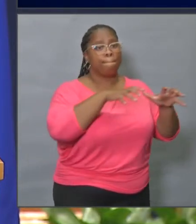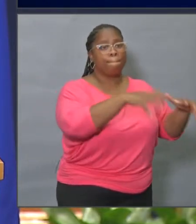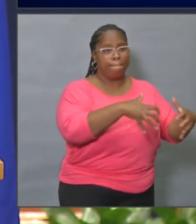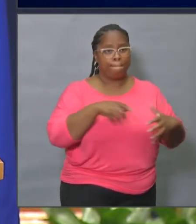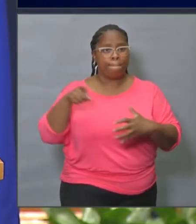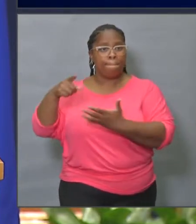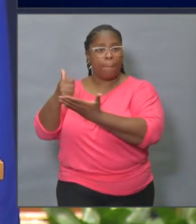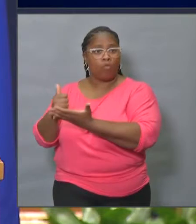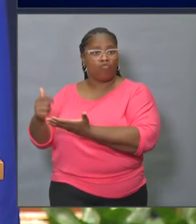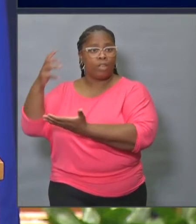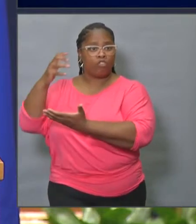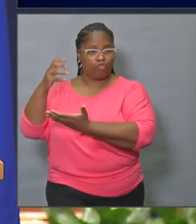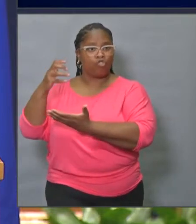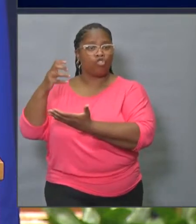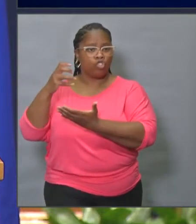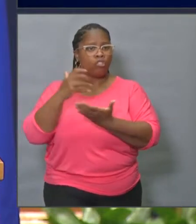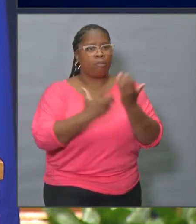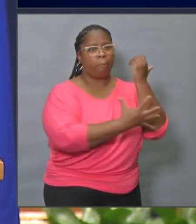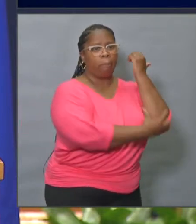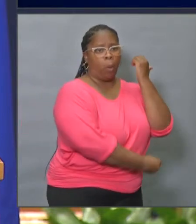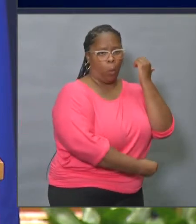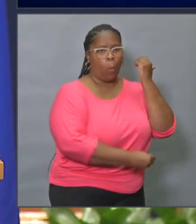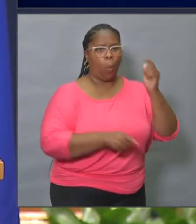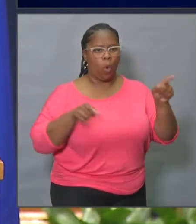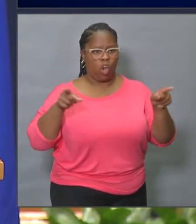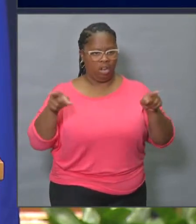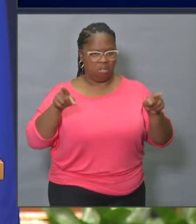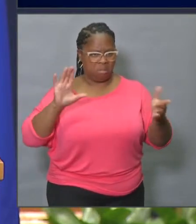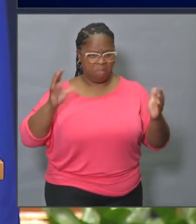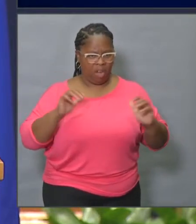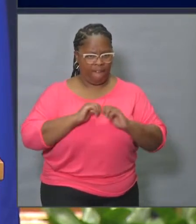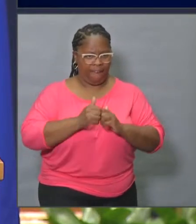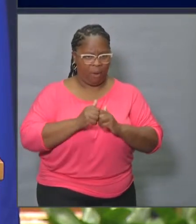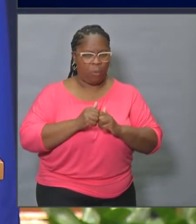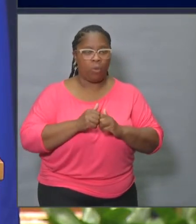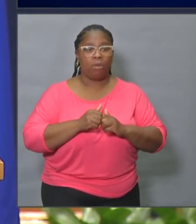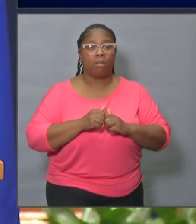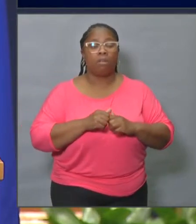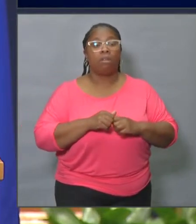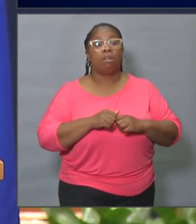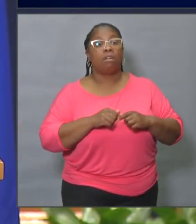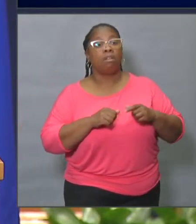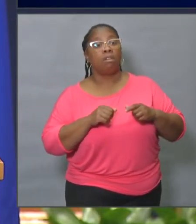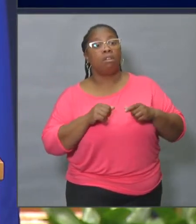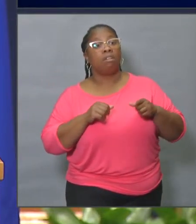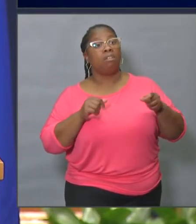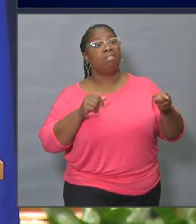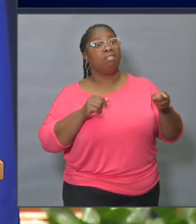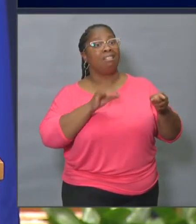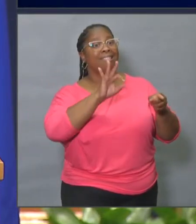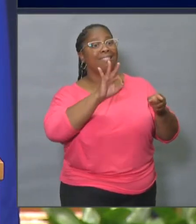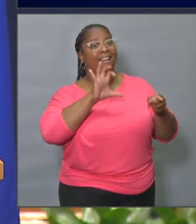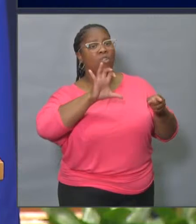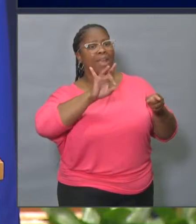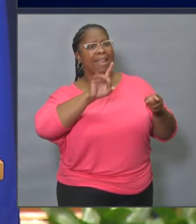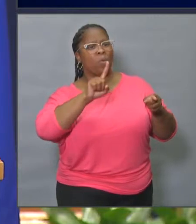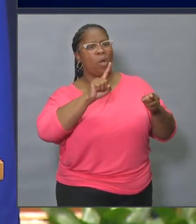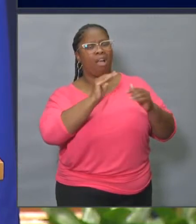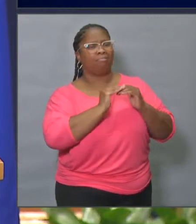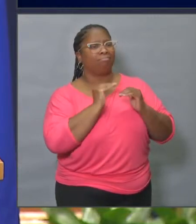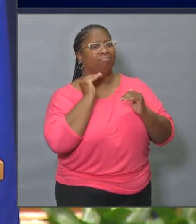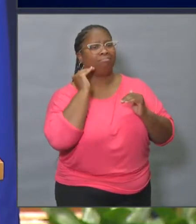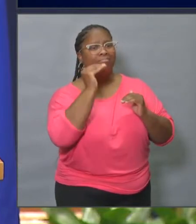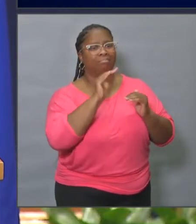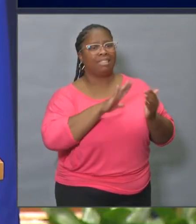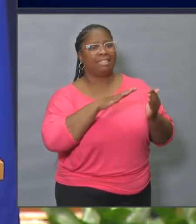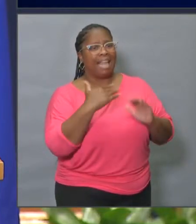same as it was for people living in communities with little poverty, there have been 981 excess deaths among people